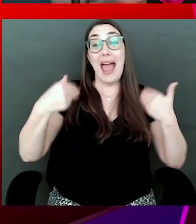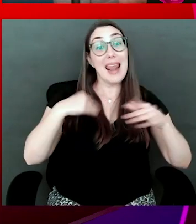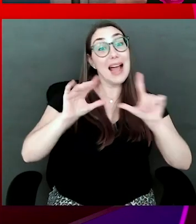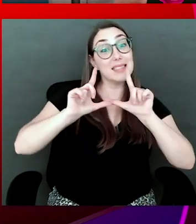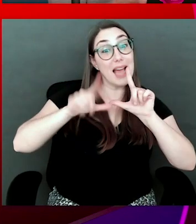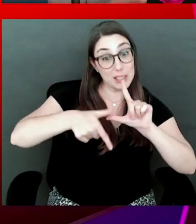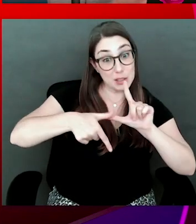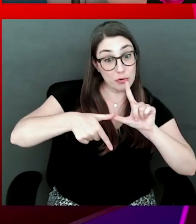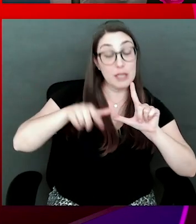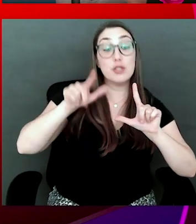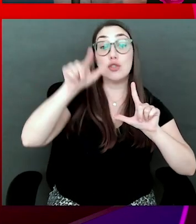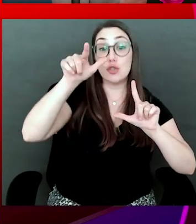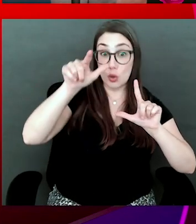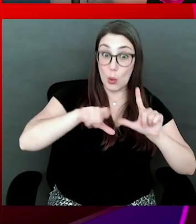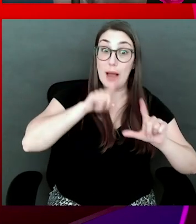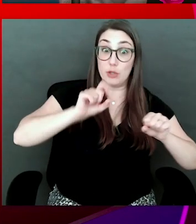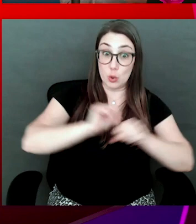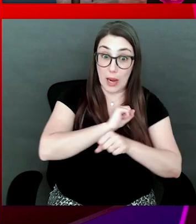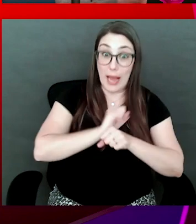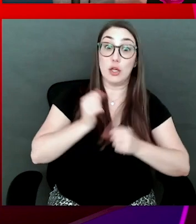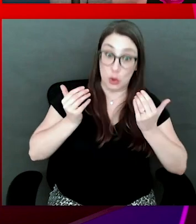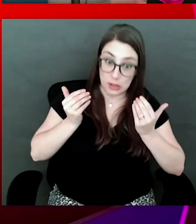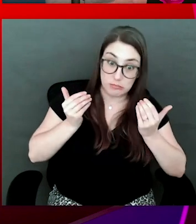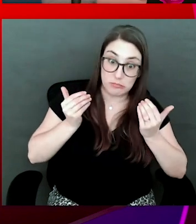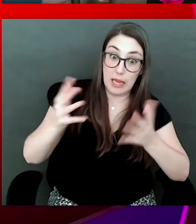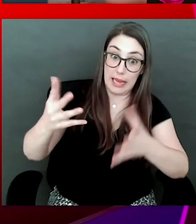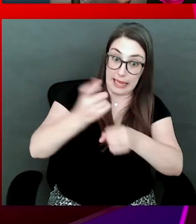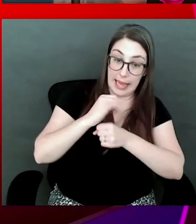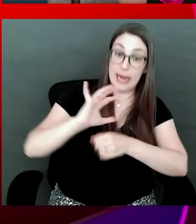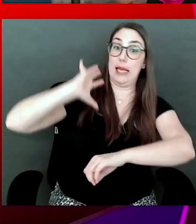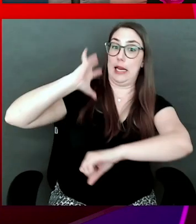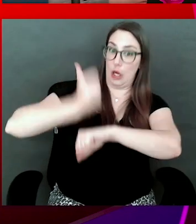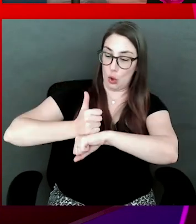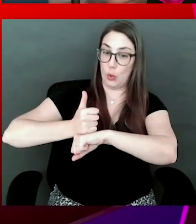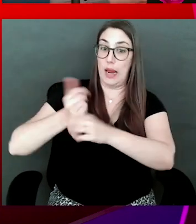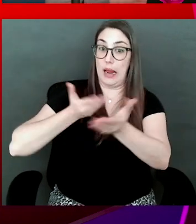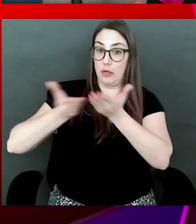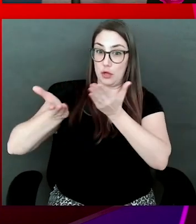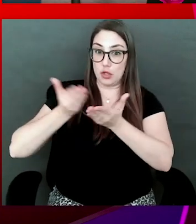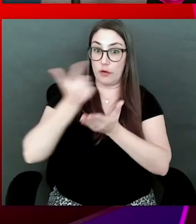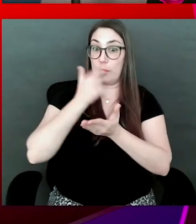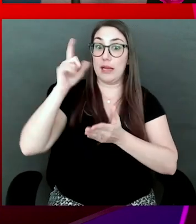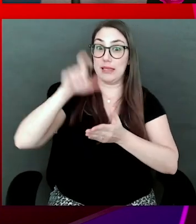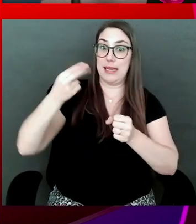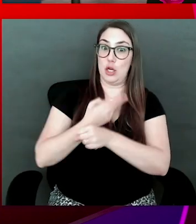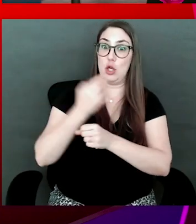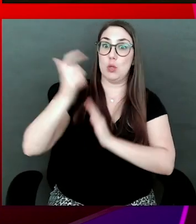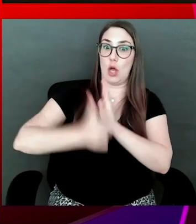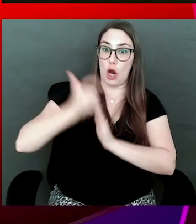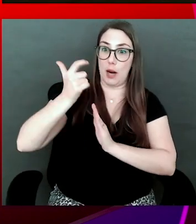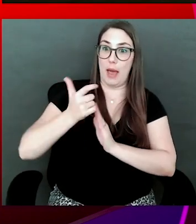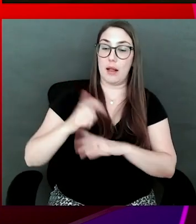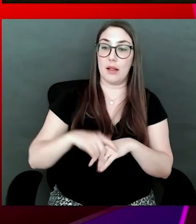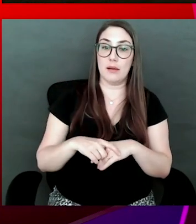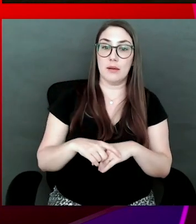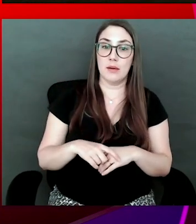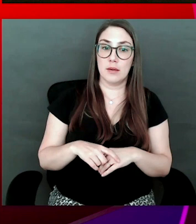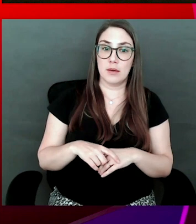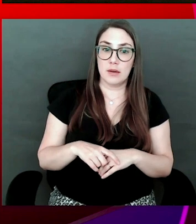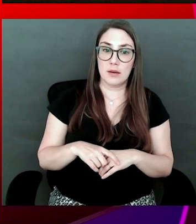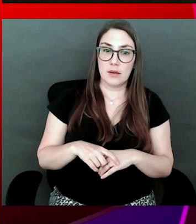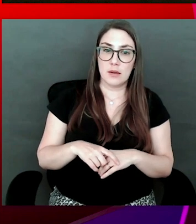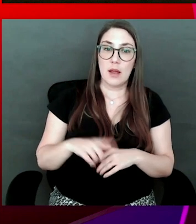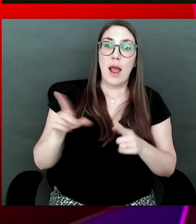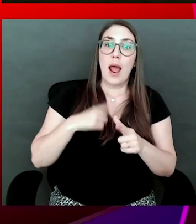like get it and then create this game server. It gets renewed automatically, so the SDK will do this for you. Nice. And